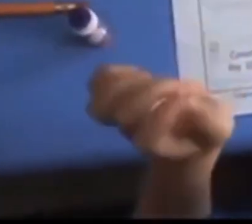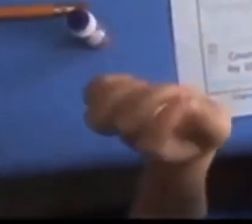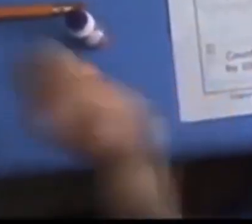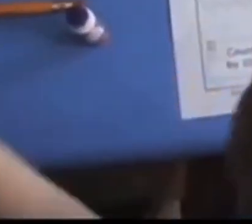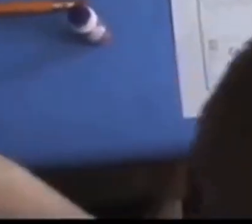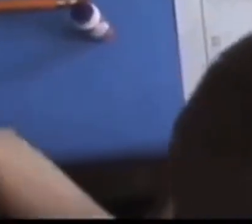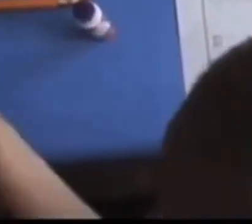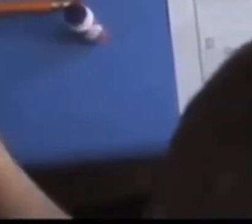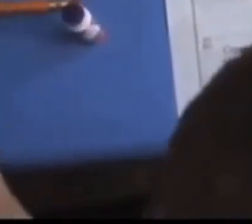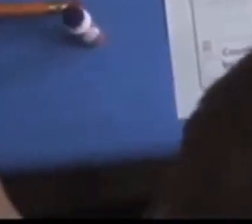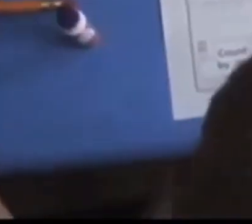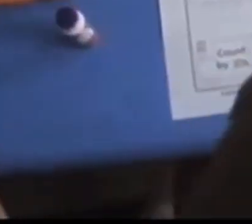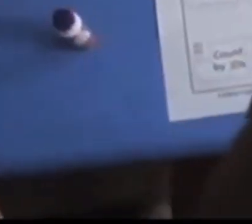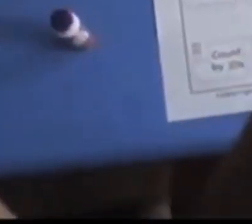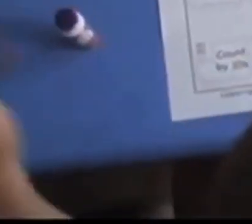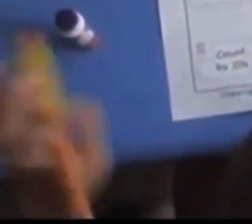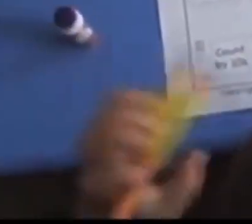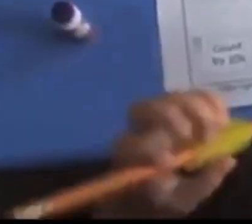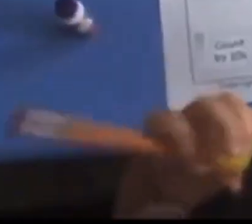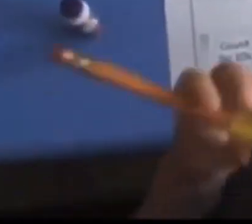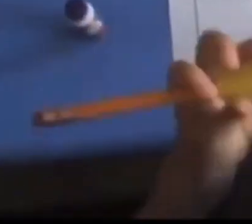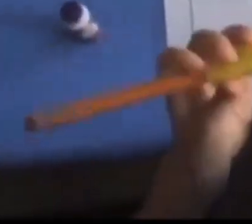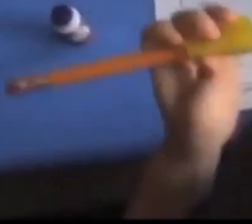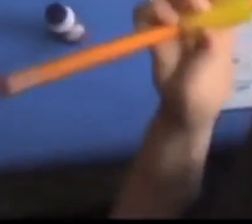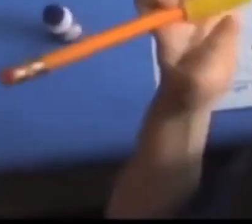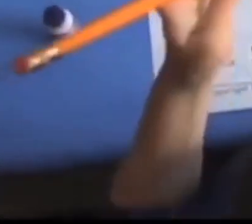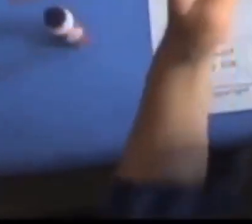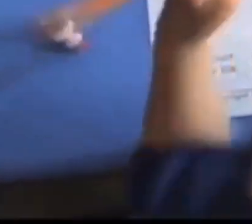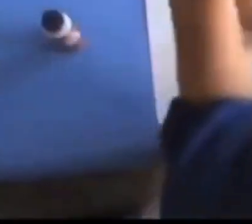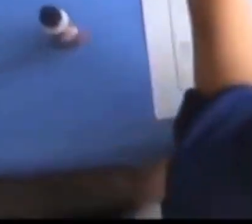Triangle, rectangle.